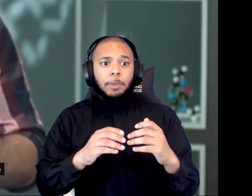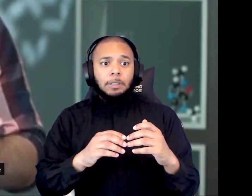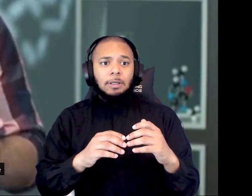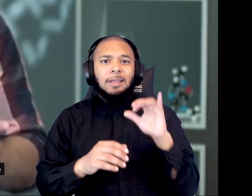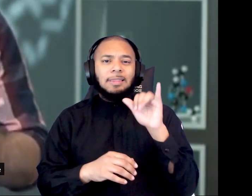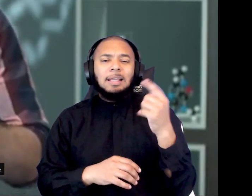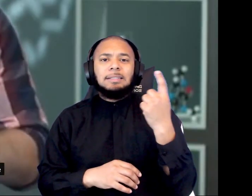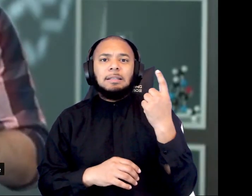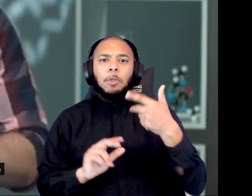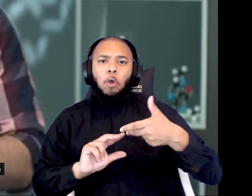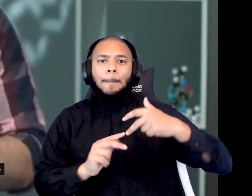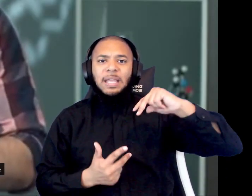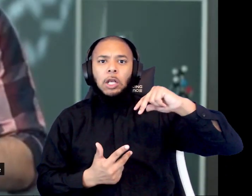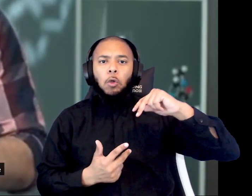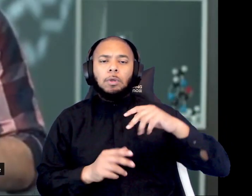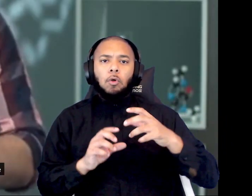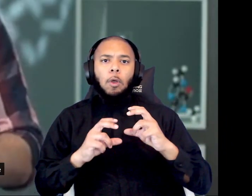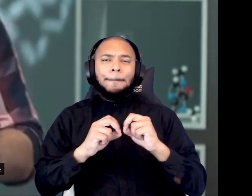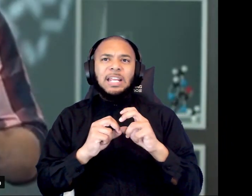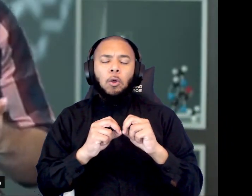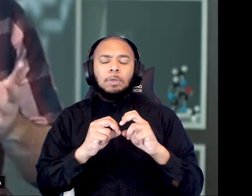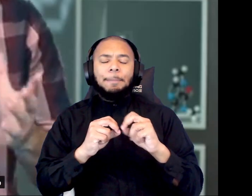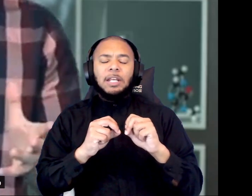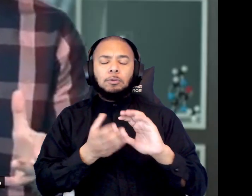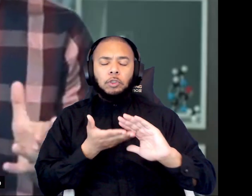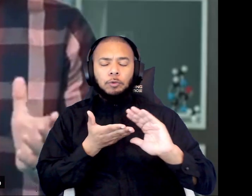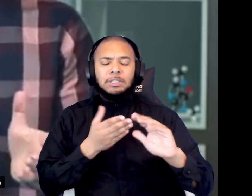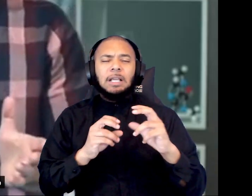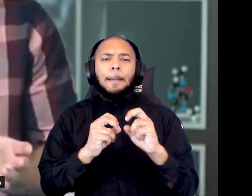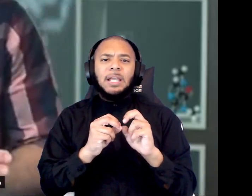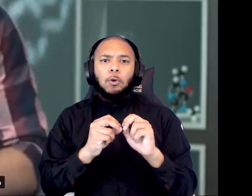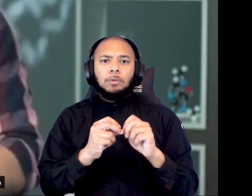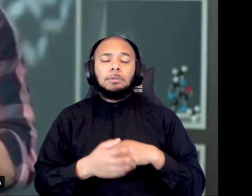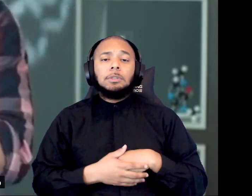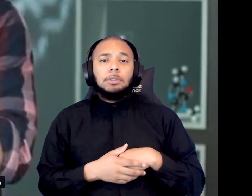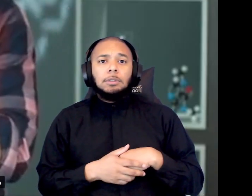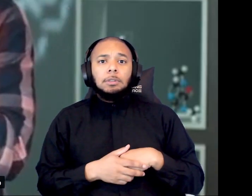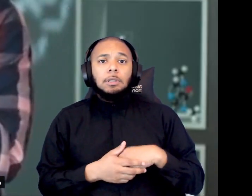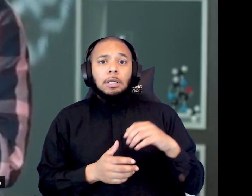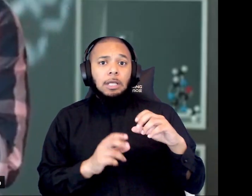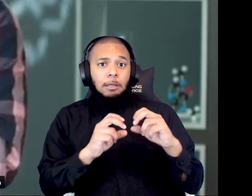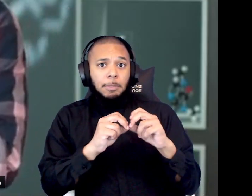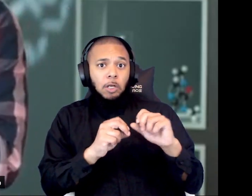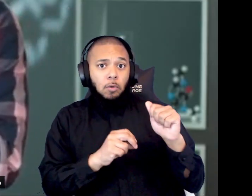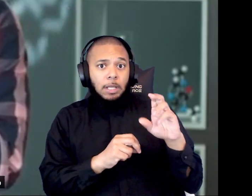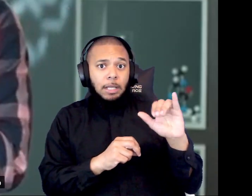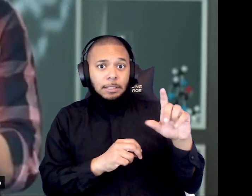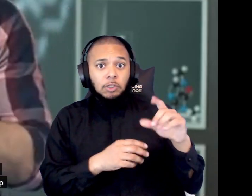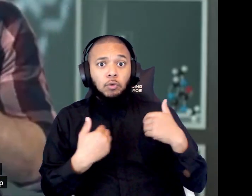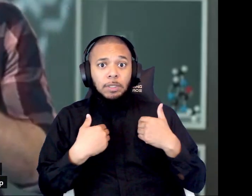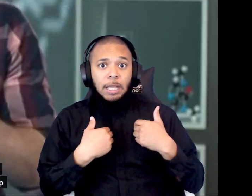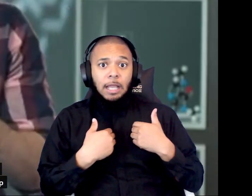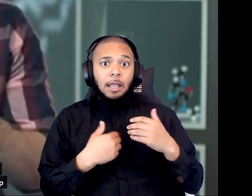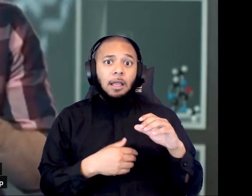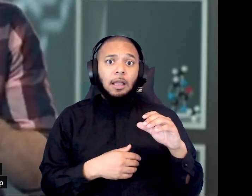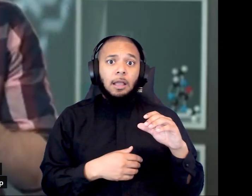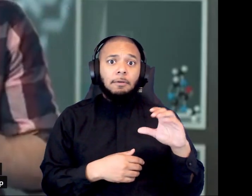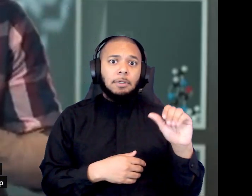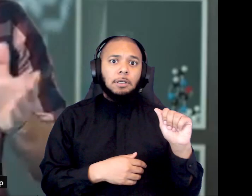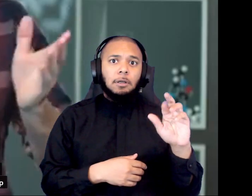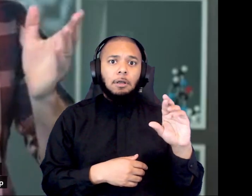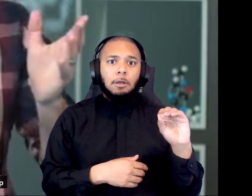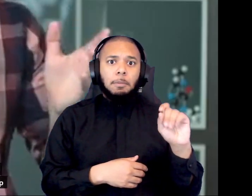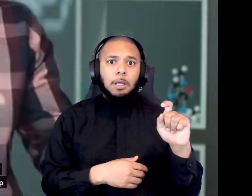that's something that you see in an amino acid, right? So when we talk about the structure of an amino acid, you have a carboxyl group bonded to